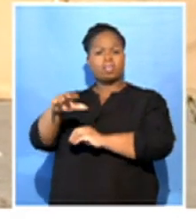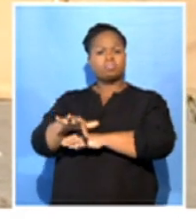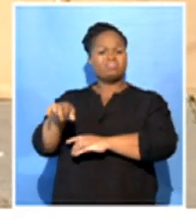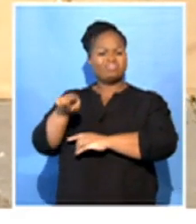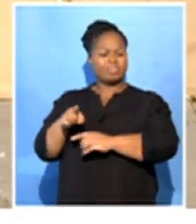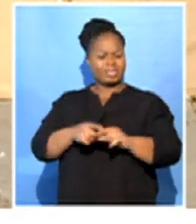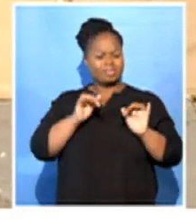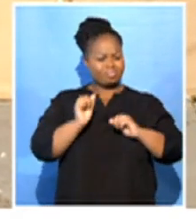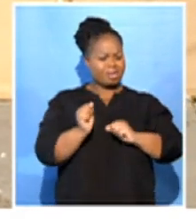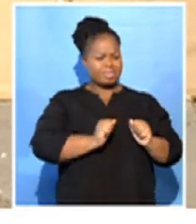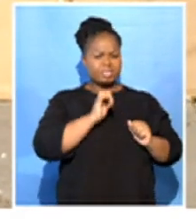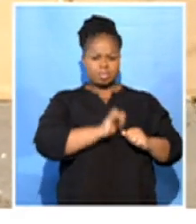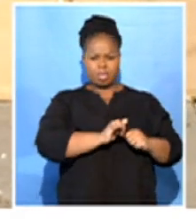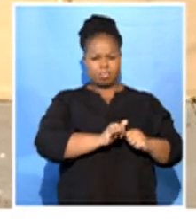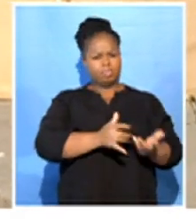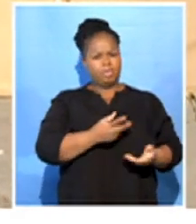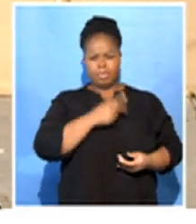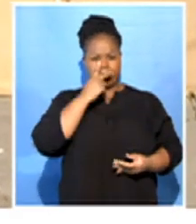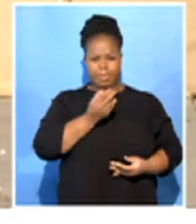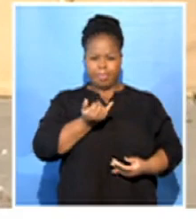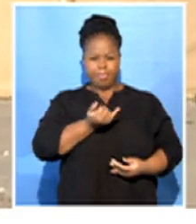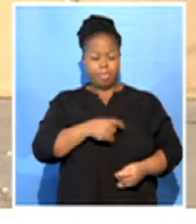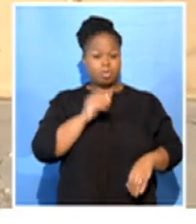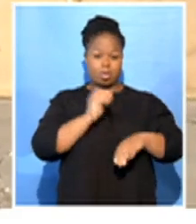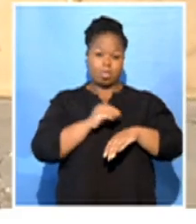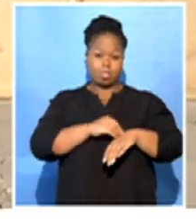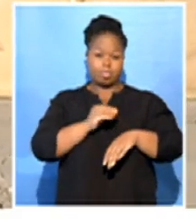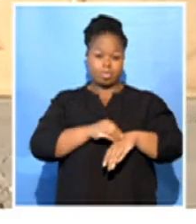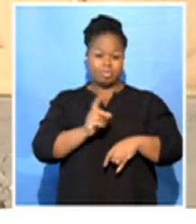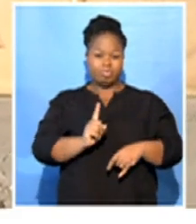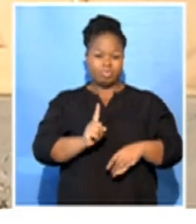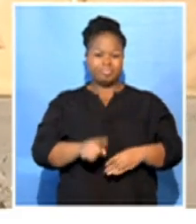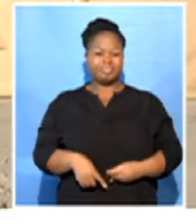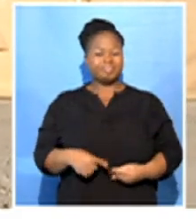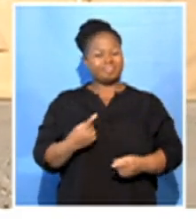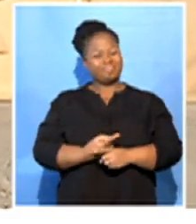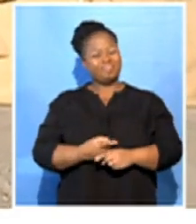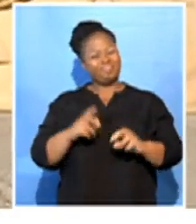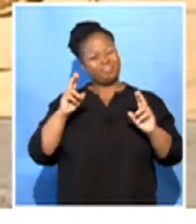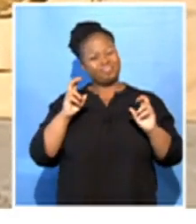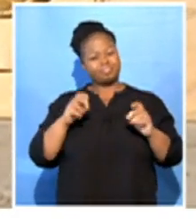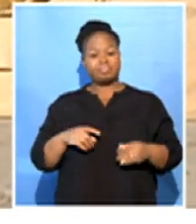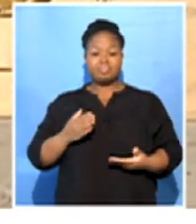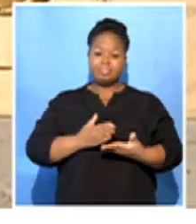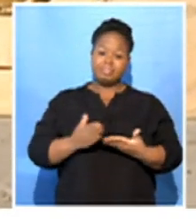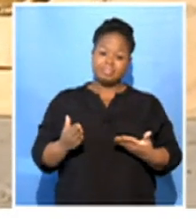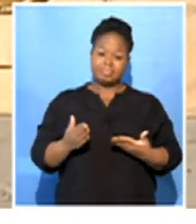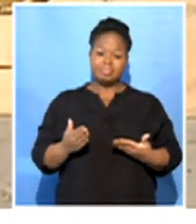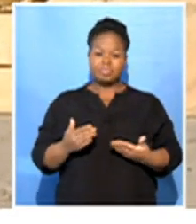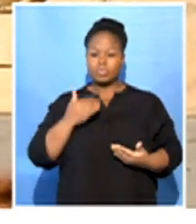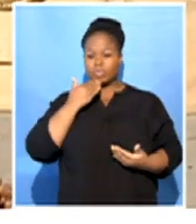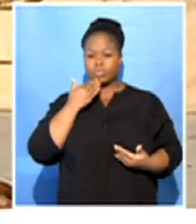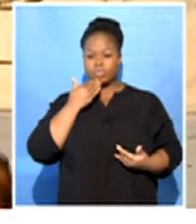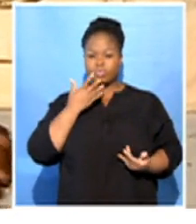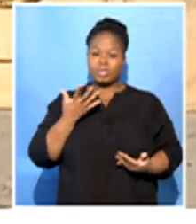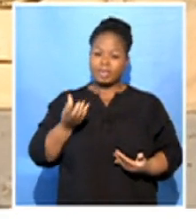into those houses. And so it would seem the problem really is the matter of some having